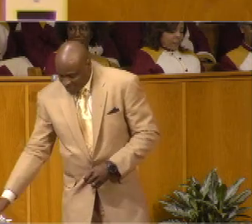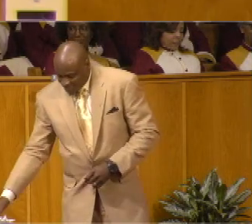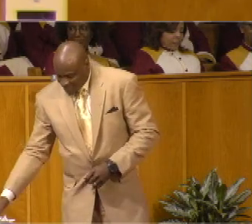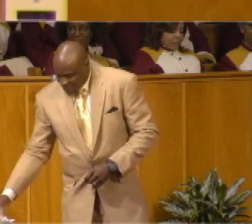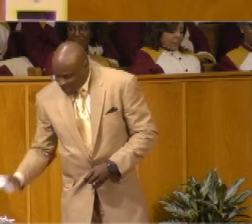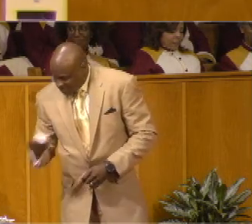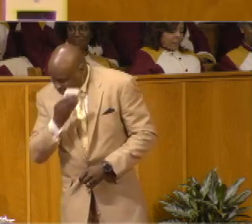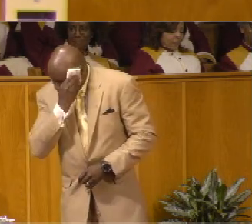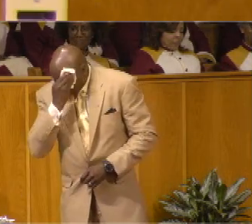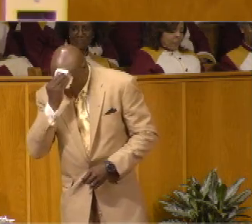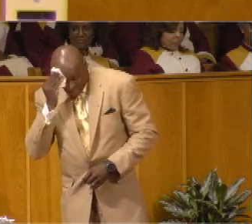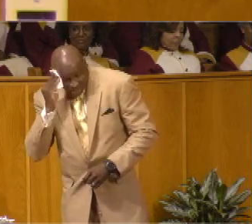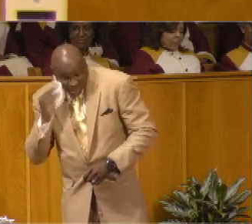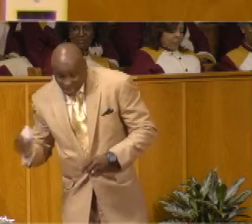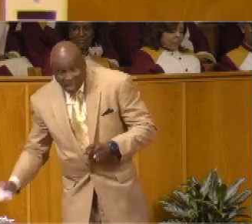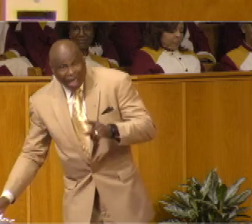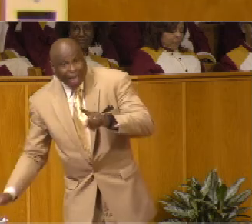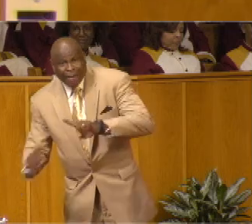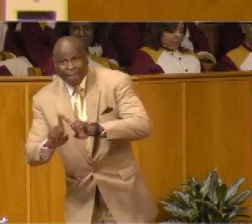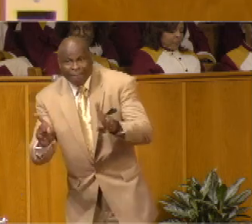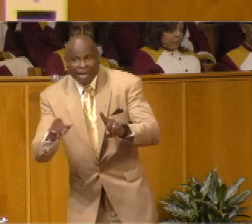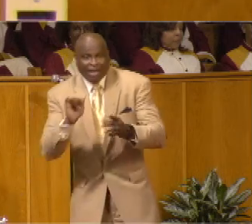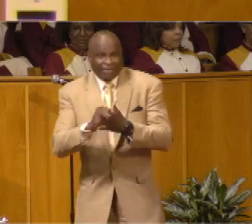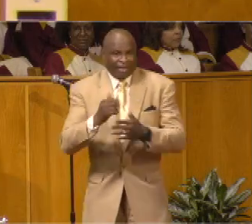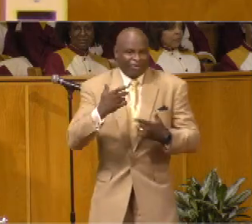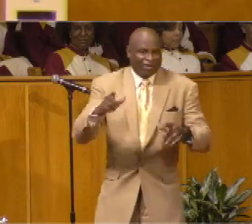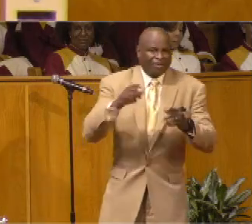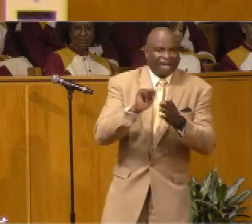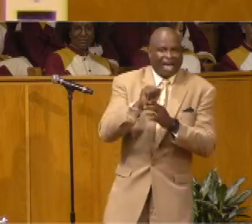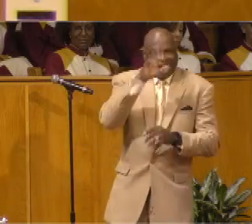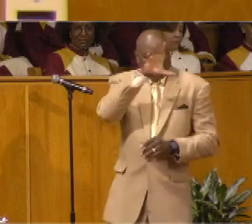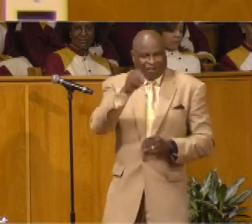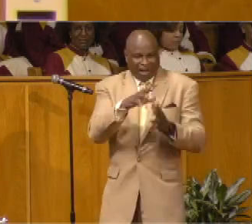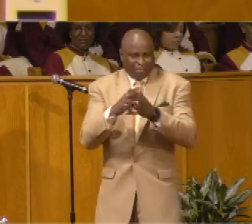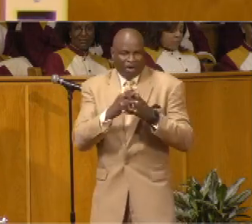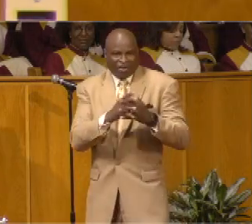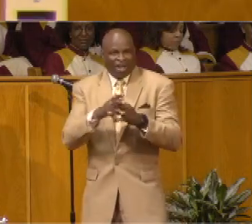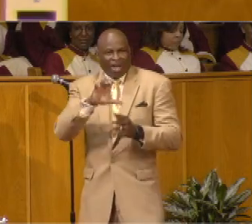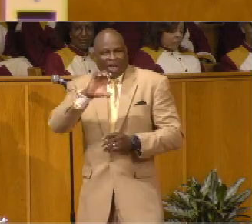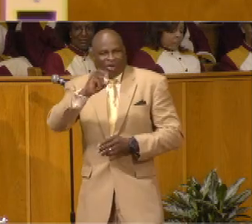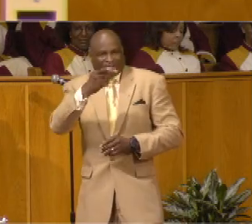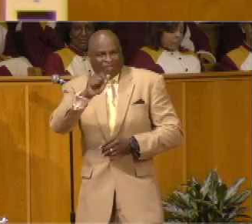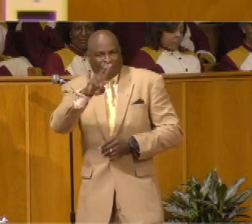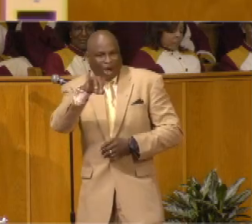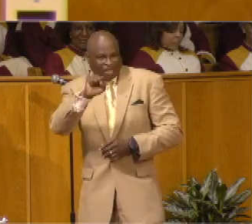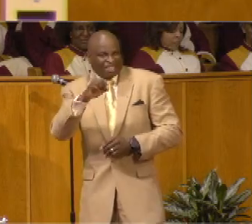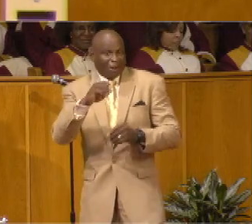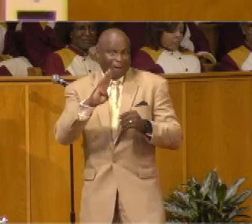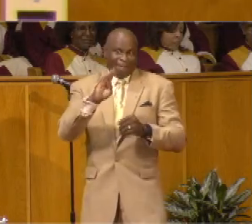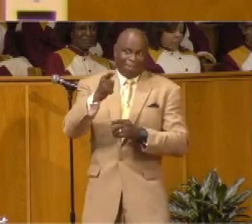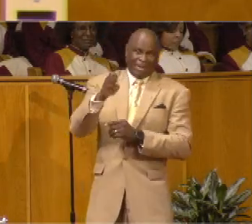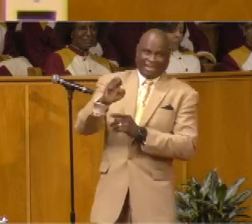But in the words of that renowned African-American poet, Christopher Wallace,